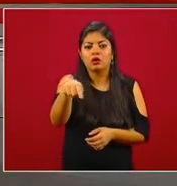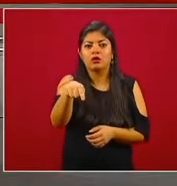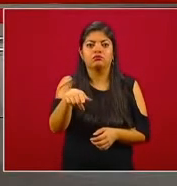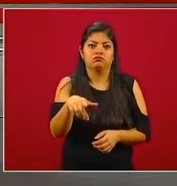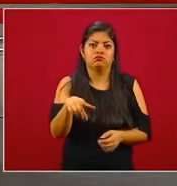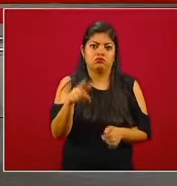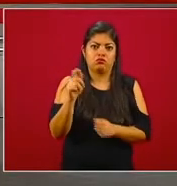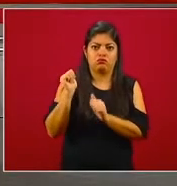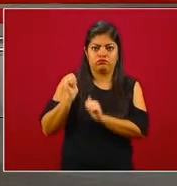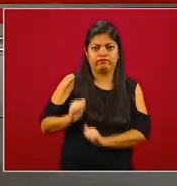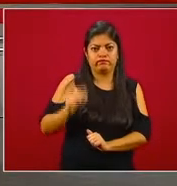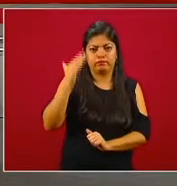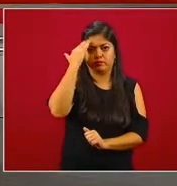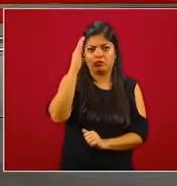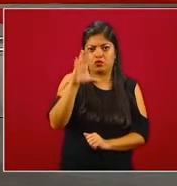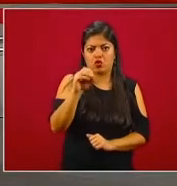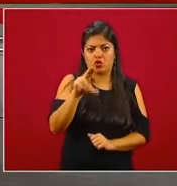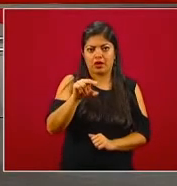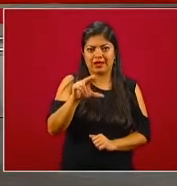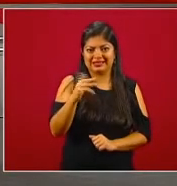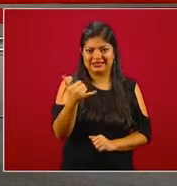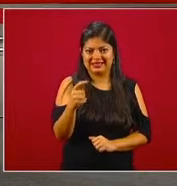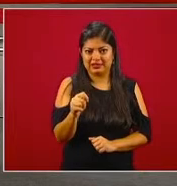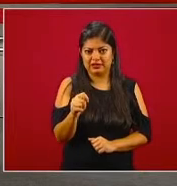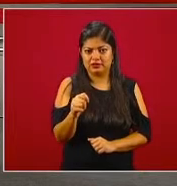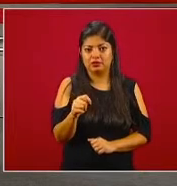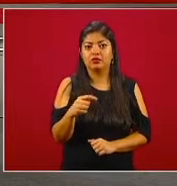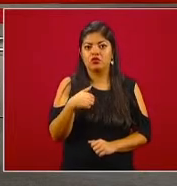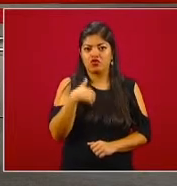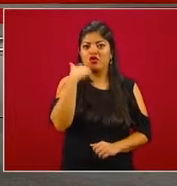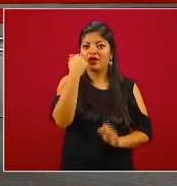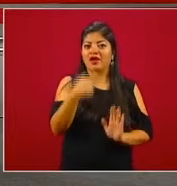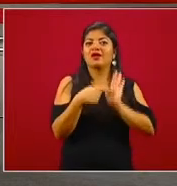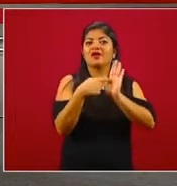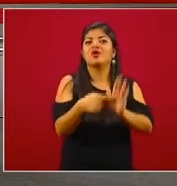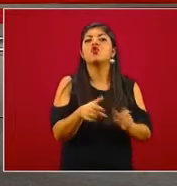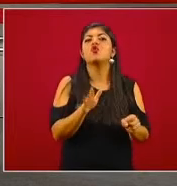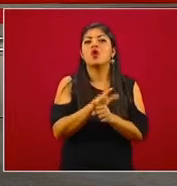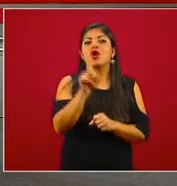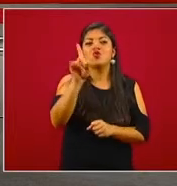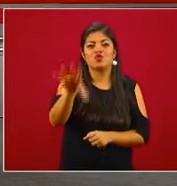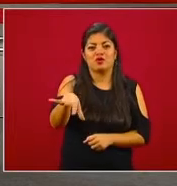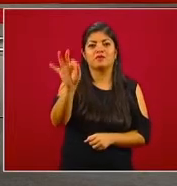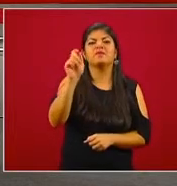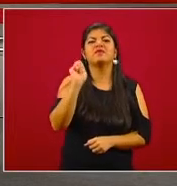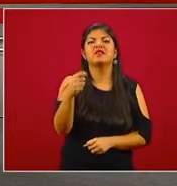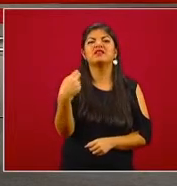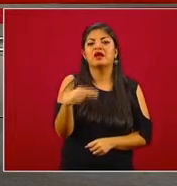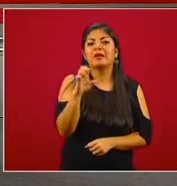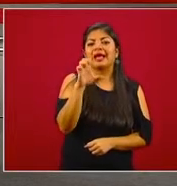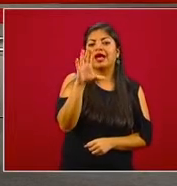private universities, as well as at public research centers that work with CONACYT.